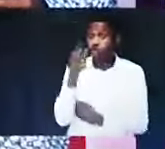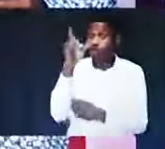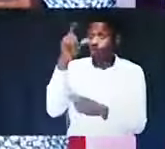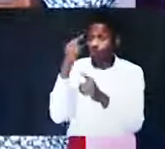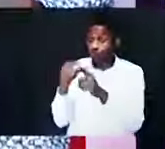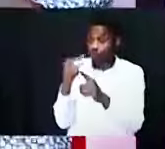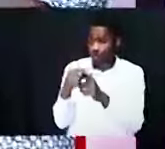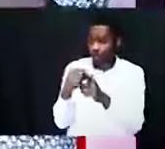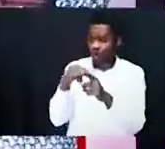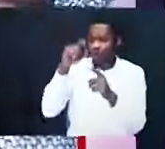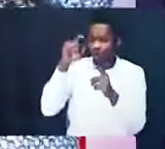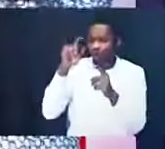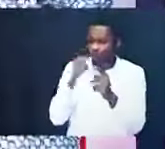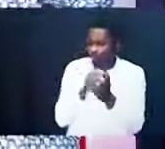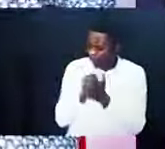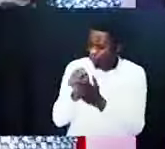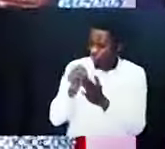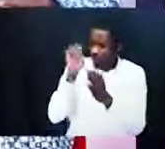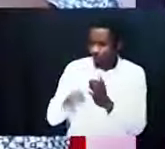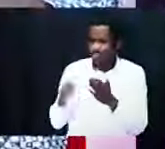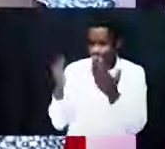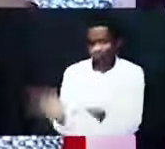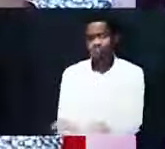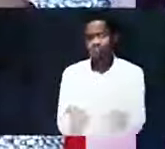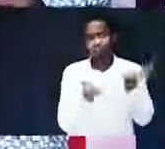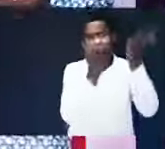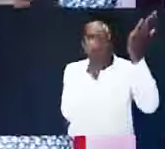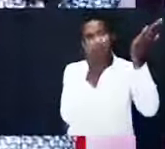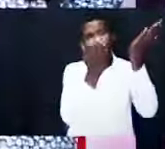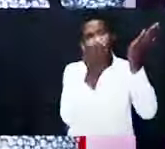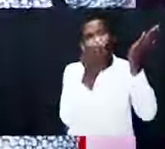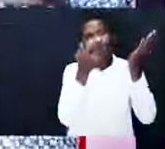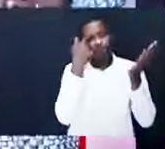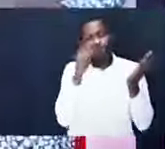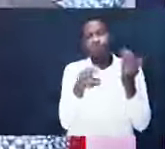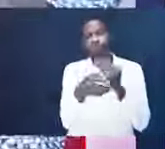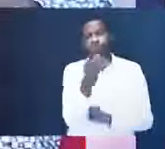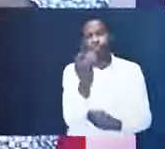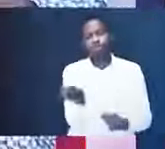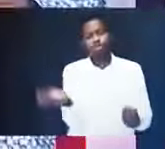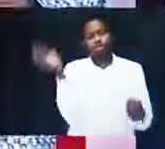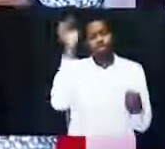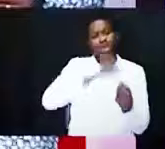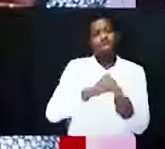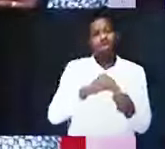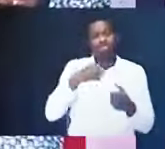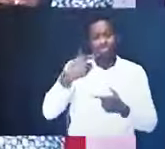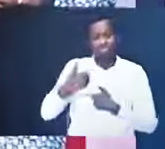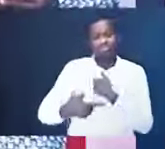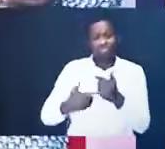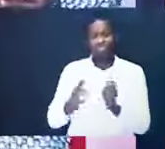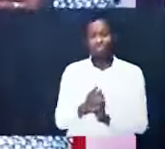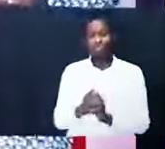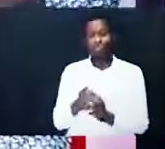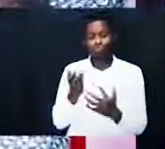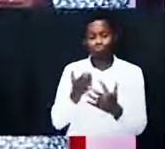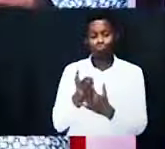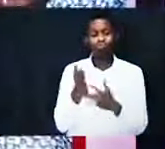word into God's hands for grace through prayer and much